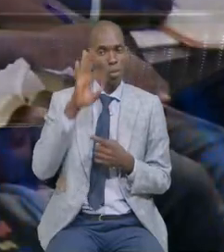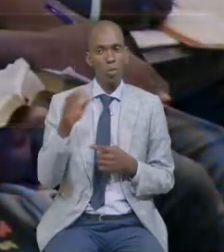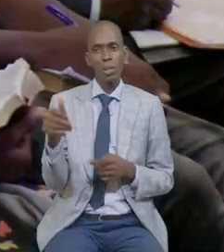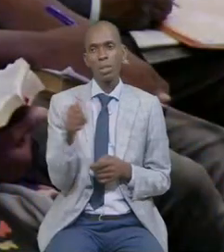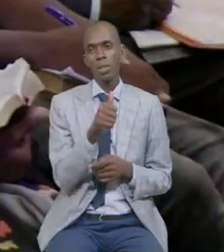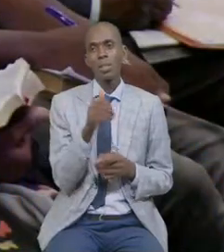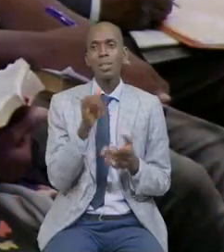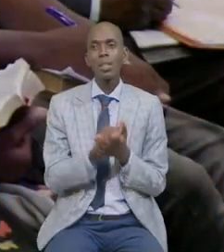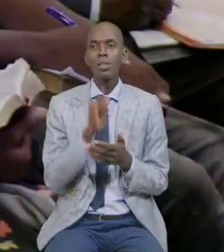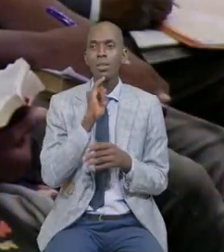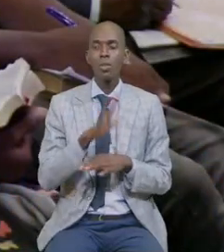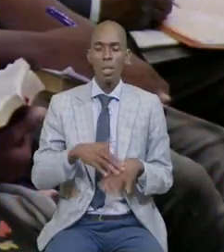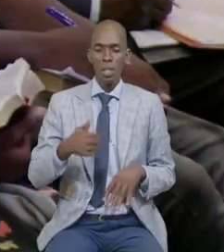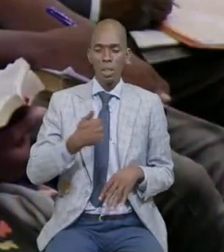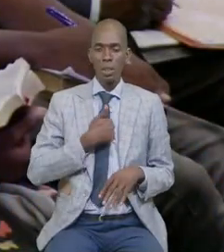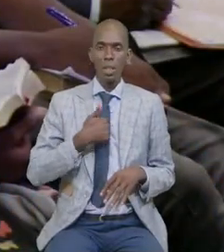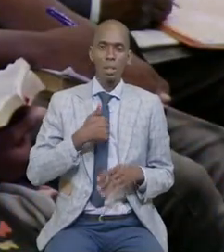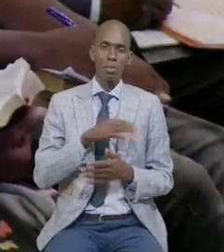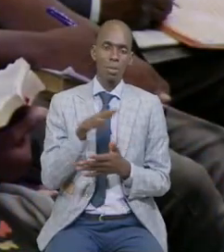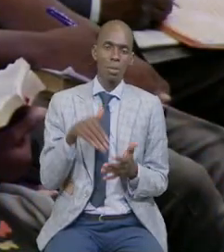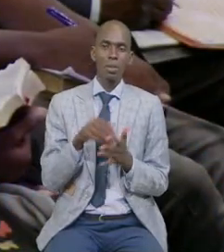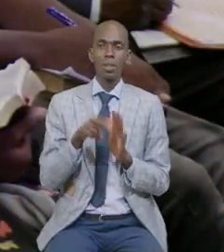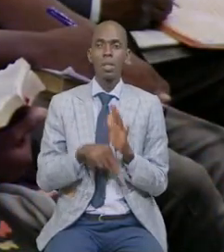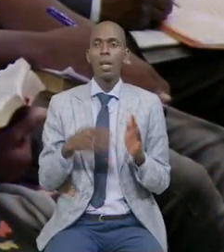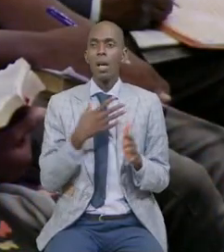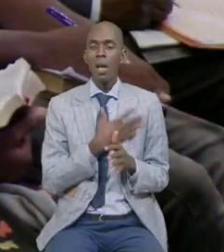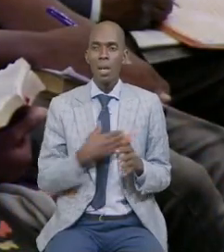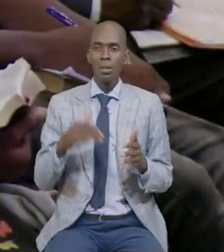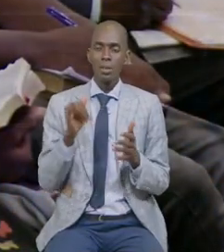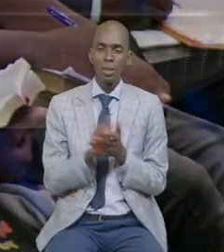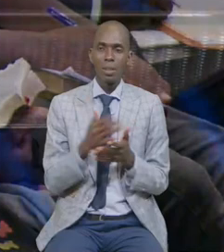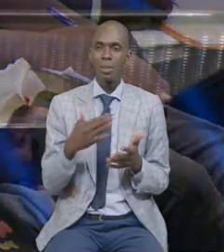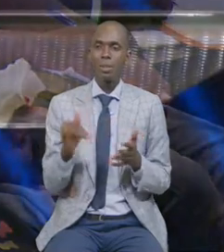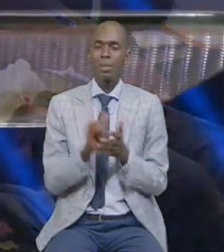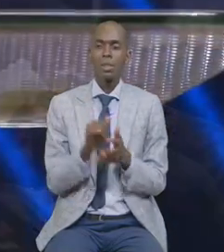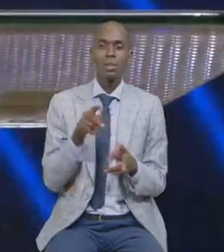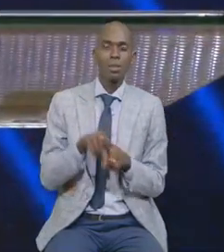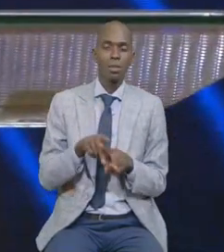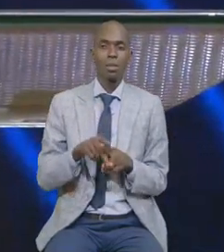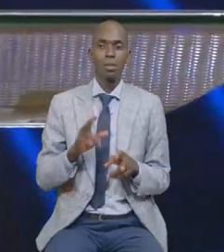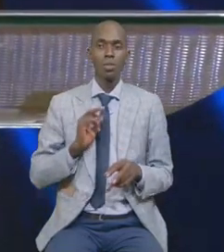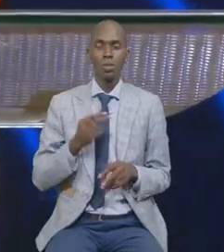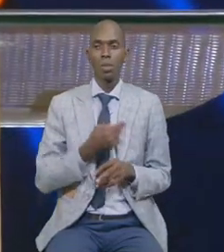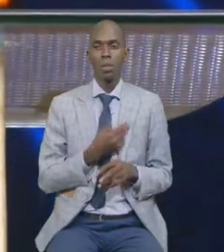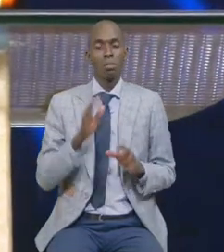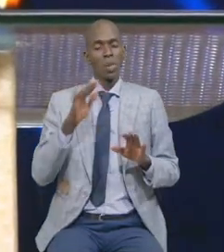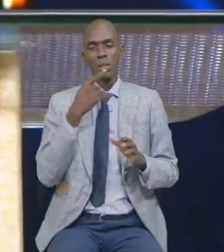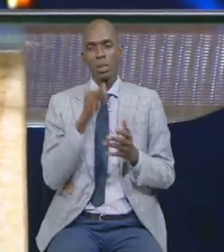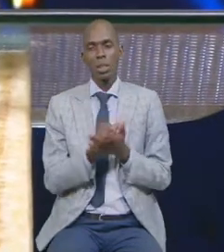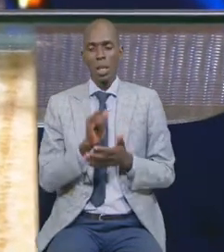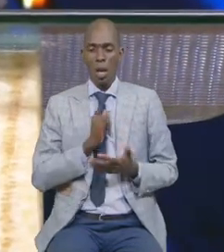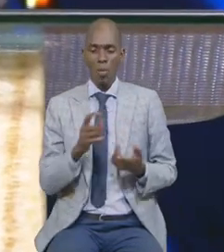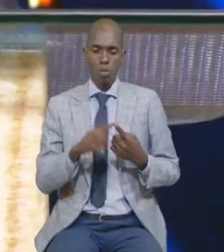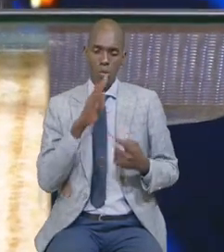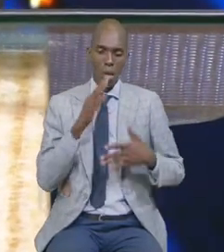That self-centeredness. And it's depravity that makes us to think only of my joy. I want to be happy. I want